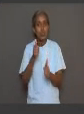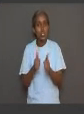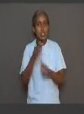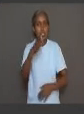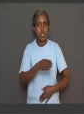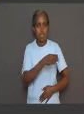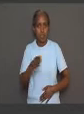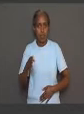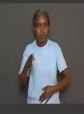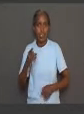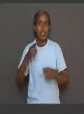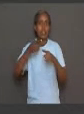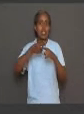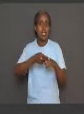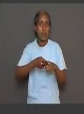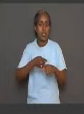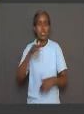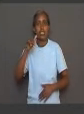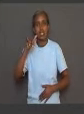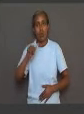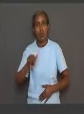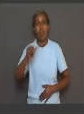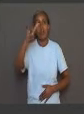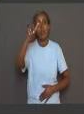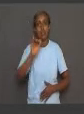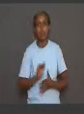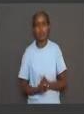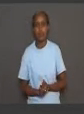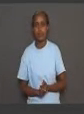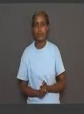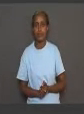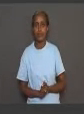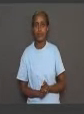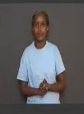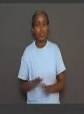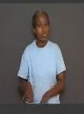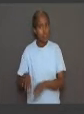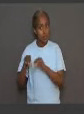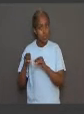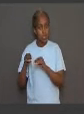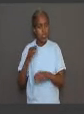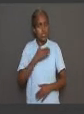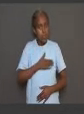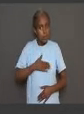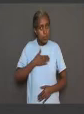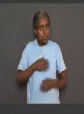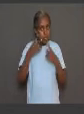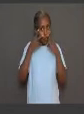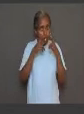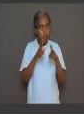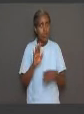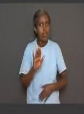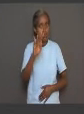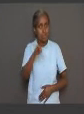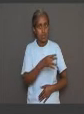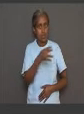graph intersects the y-axis. Students, please look at your table